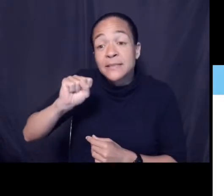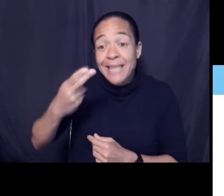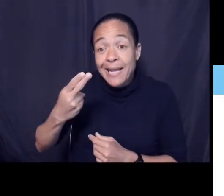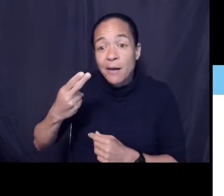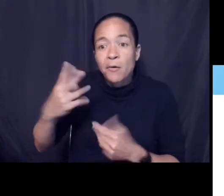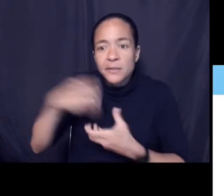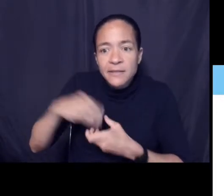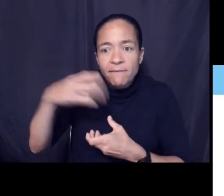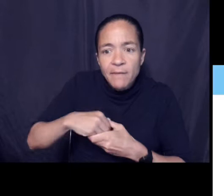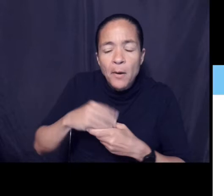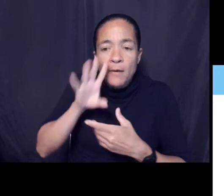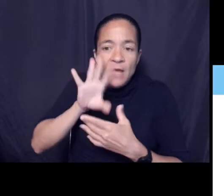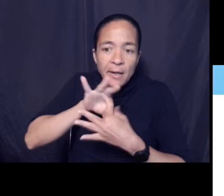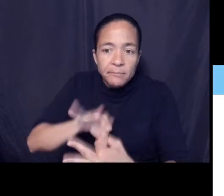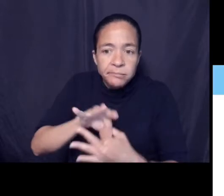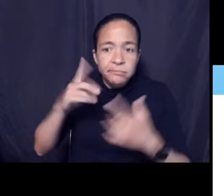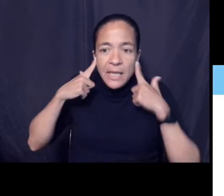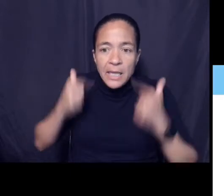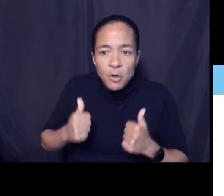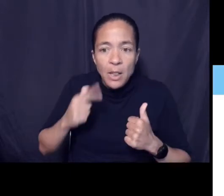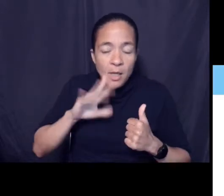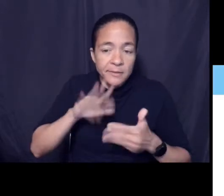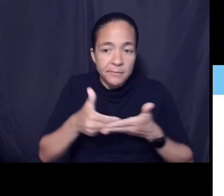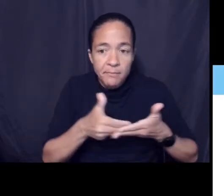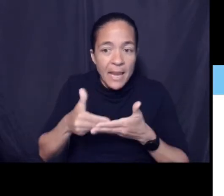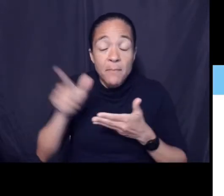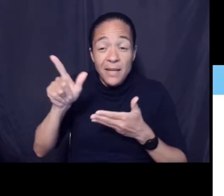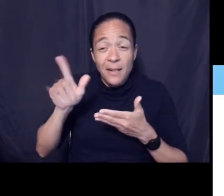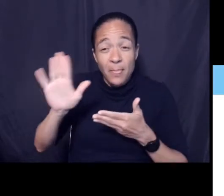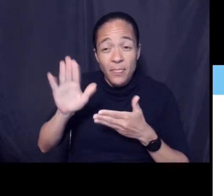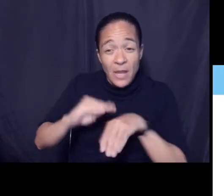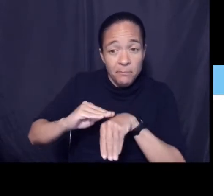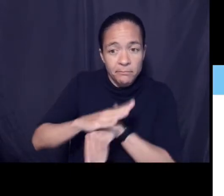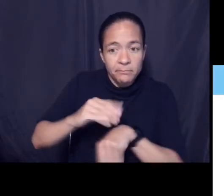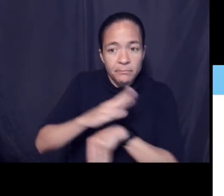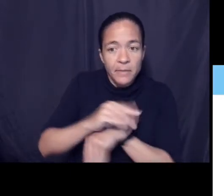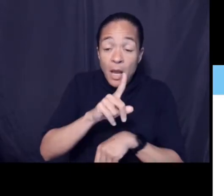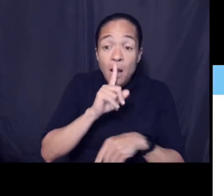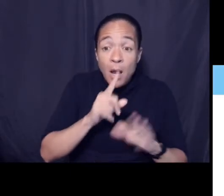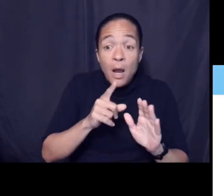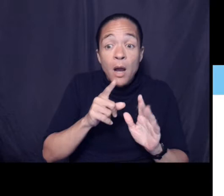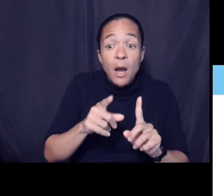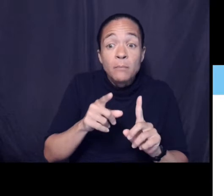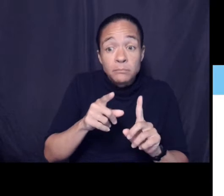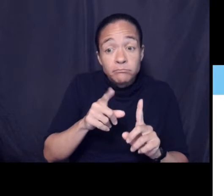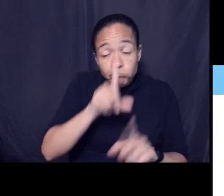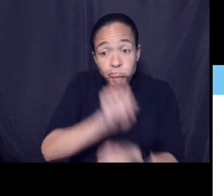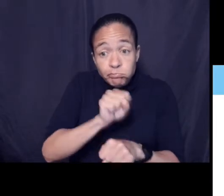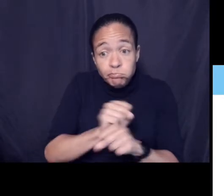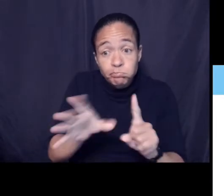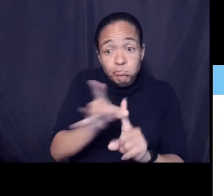childhood onset hearing loss. The JCIH guidelines indicate that when a baby is diagnosed with congenital CMV